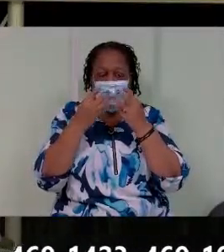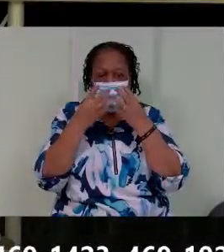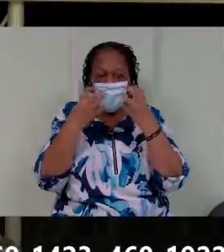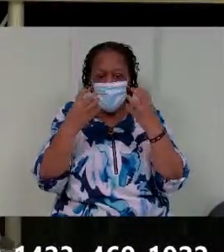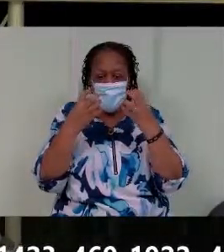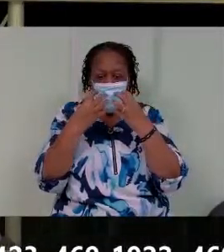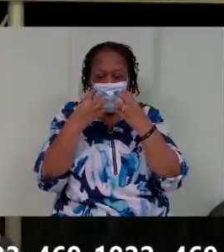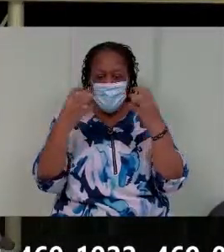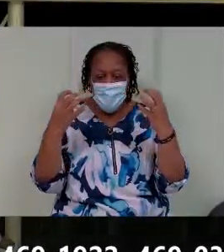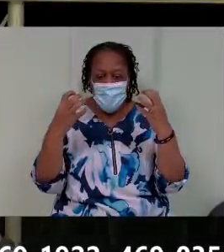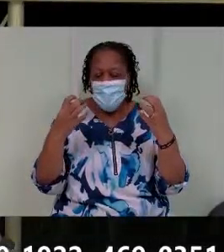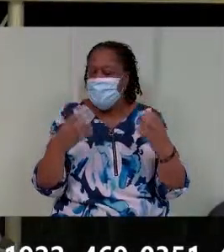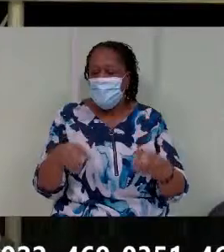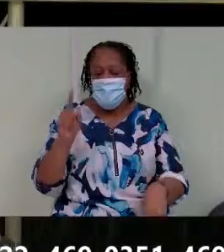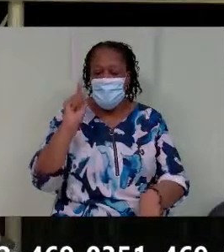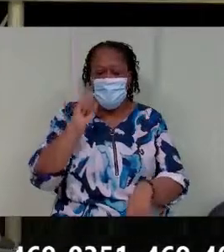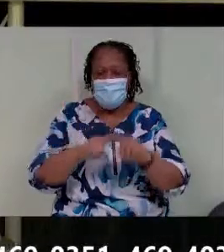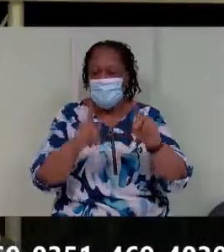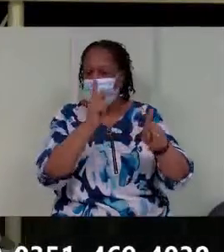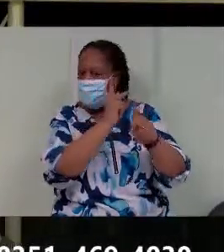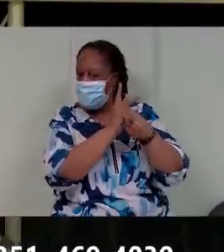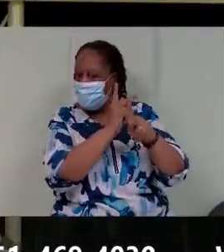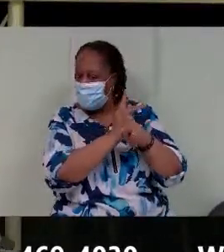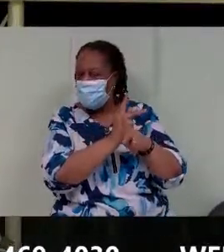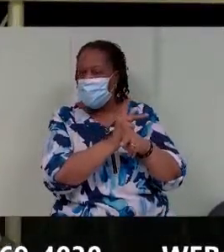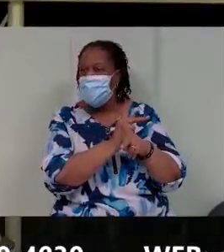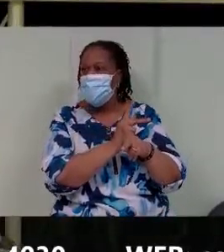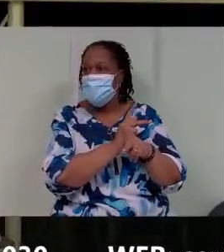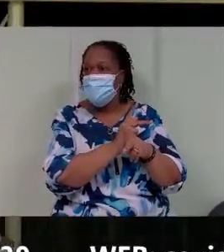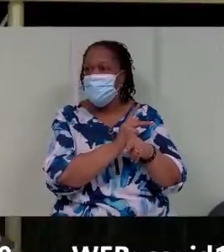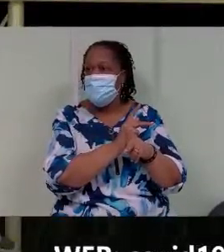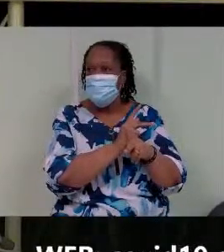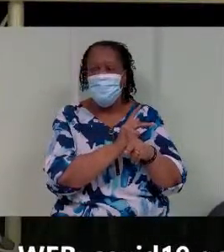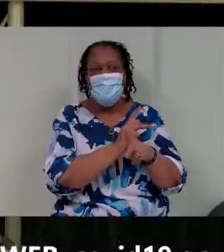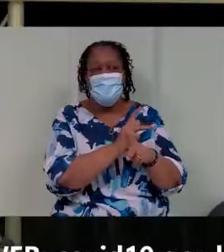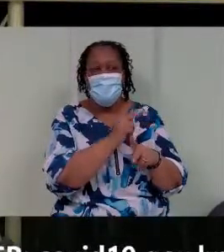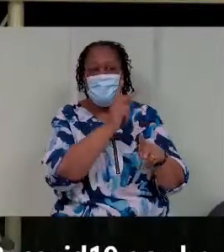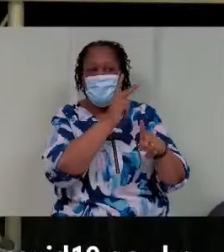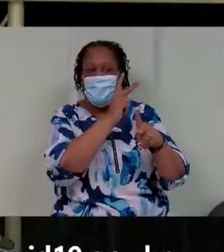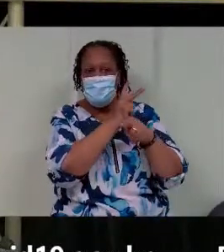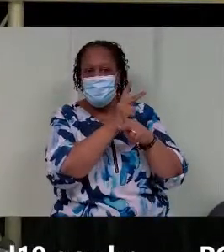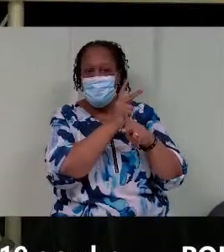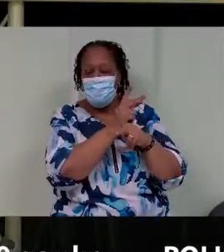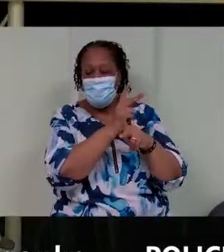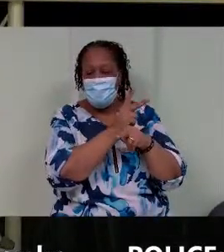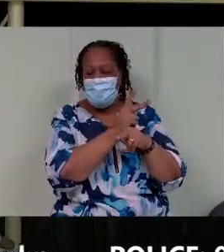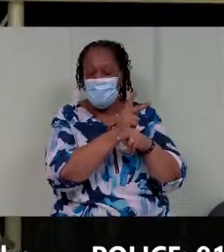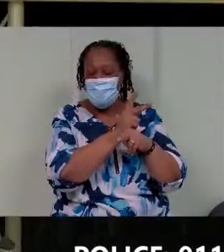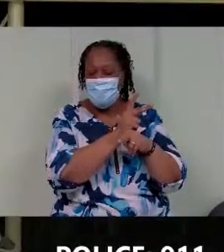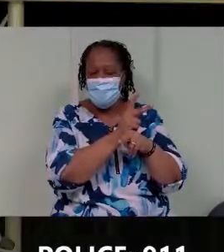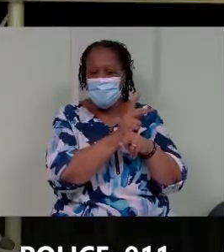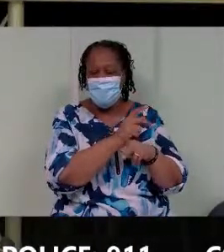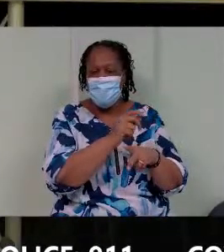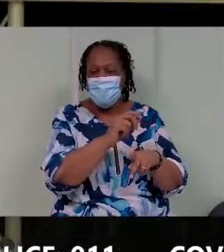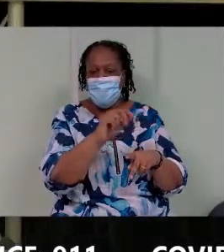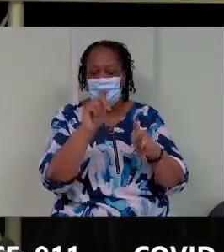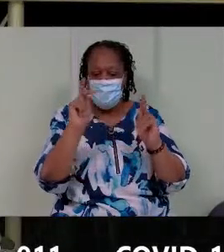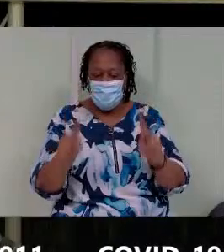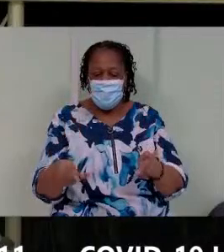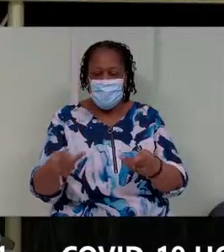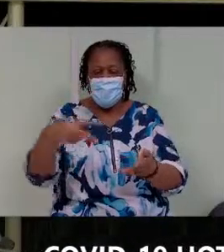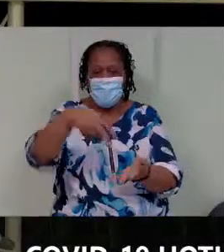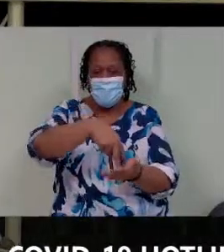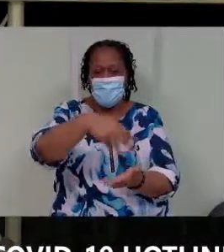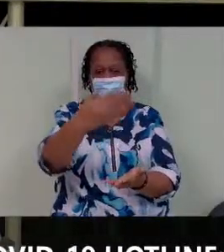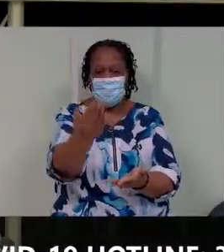are in front of, because when you breathe out, the air can go to the valve and you can have the droplet spreading, and so we don't recommend the use of